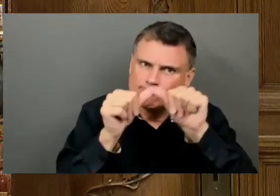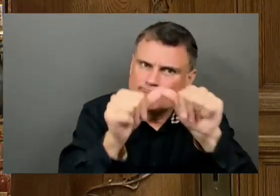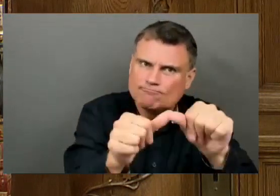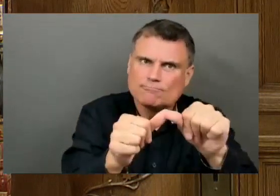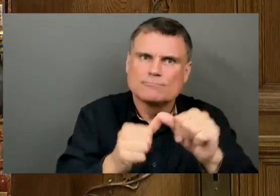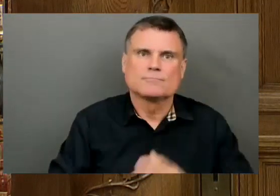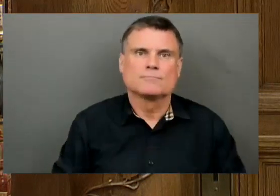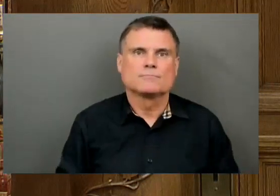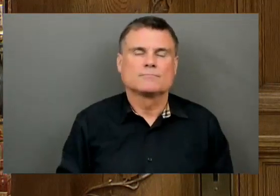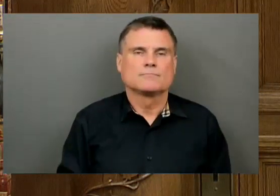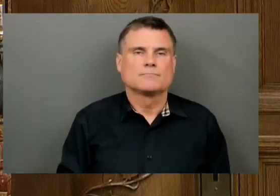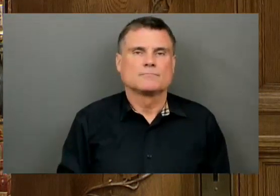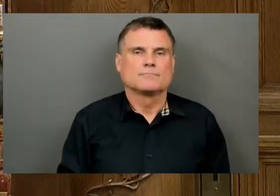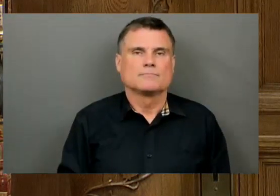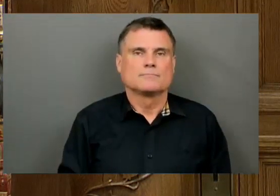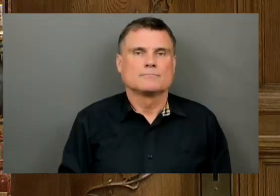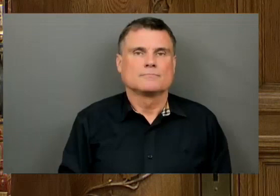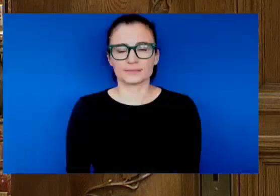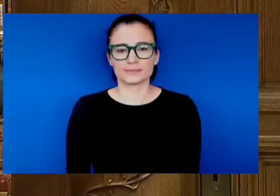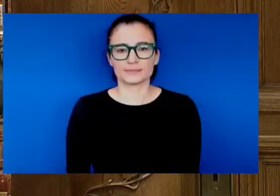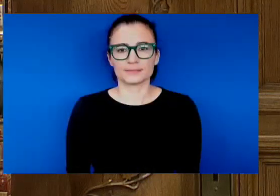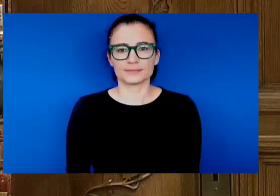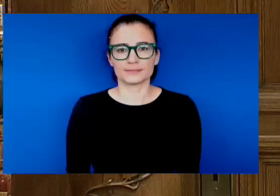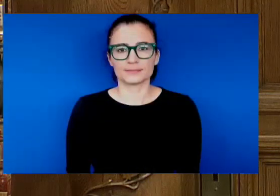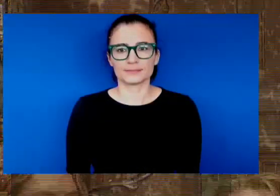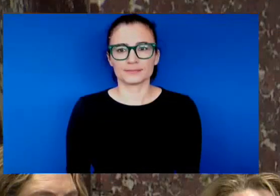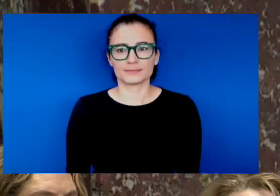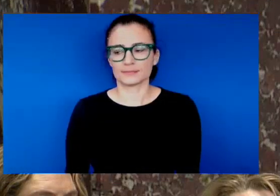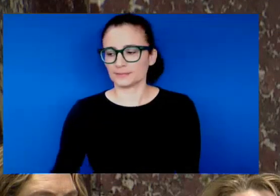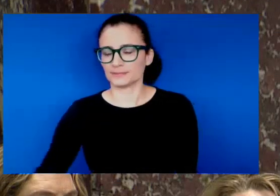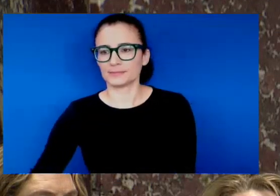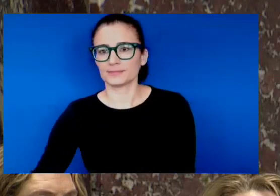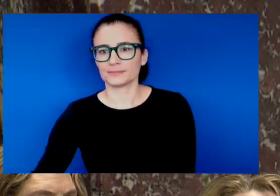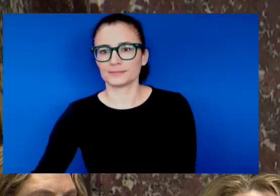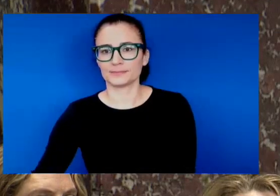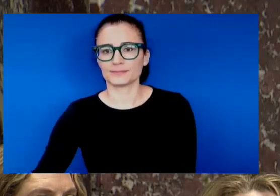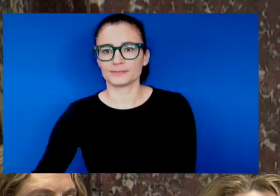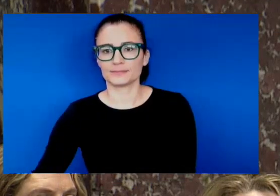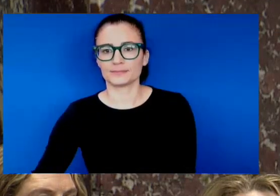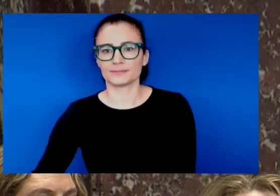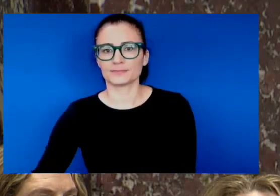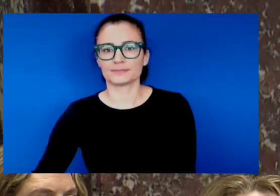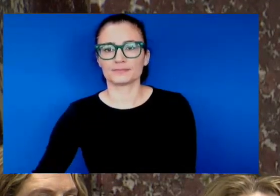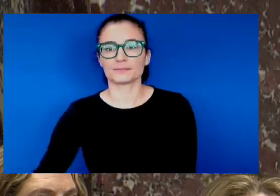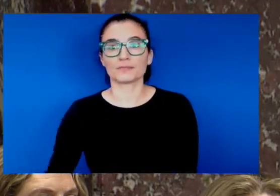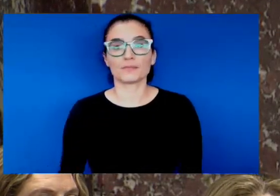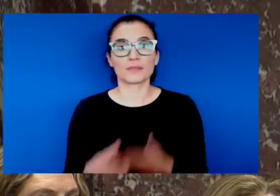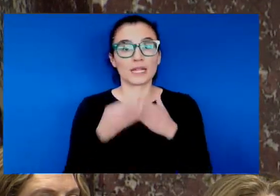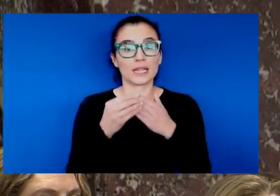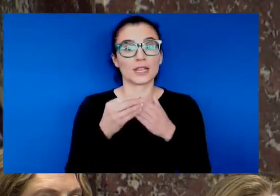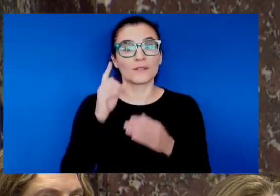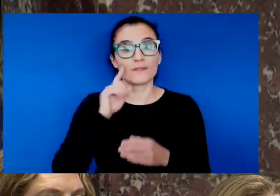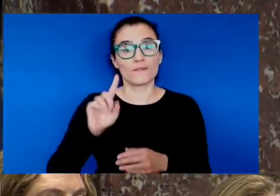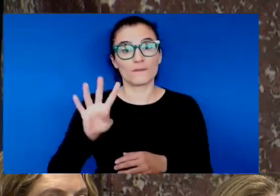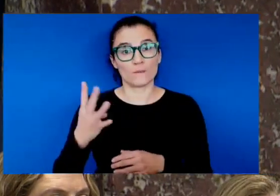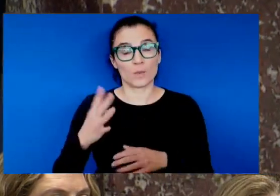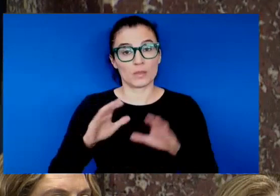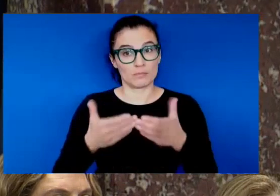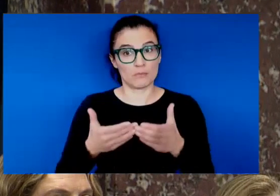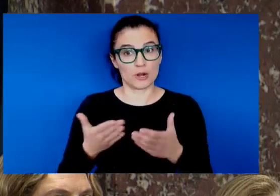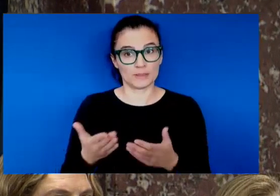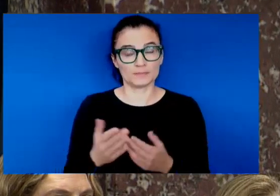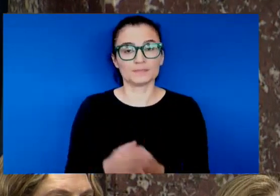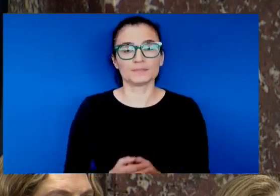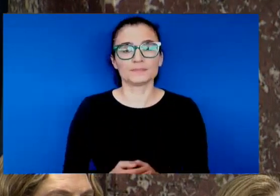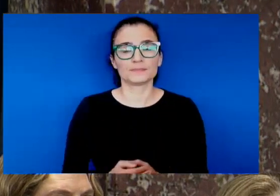Leader of the Fourth Party. Thank you, Mr. Speaker. We've heard from police over the last several days